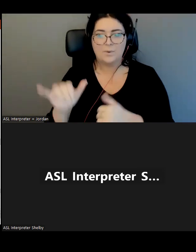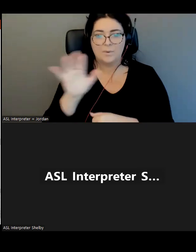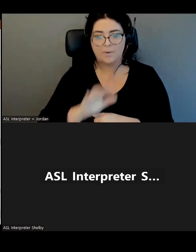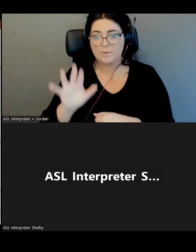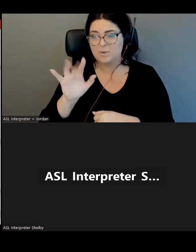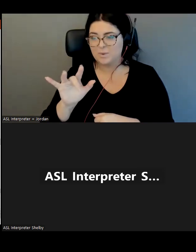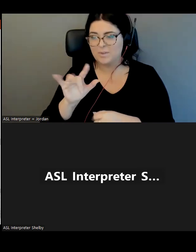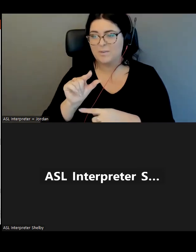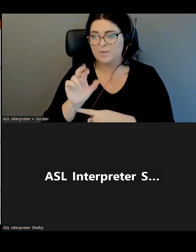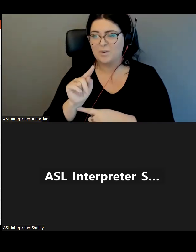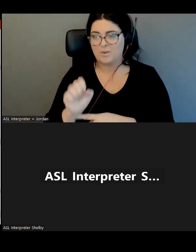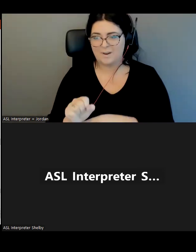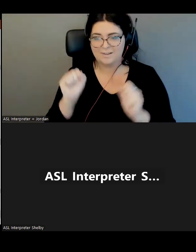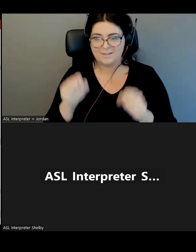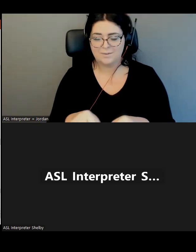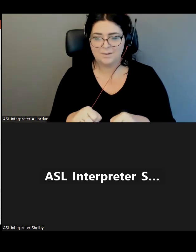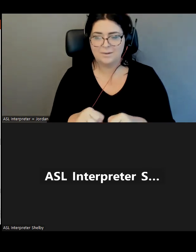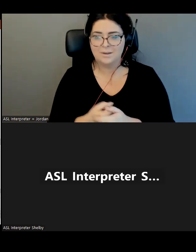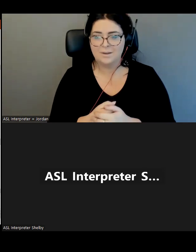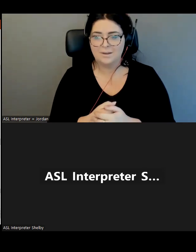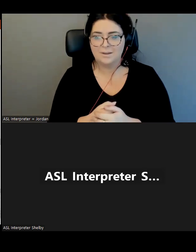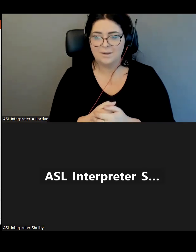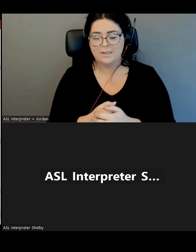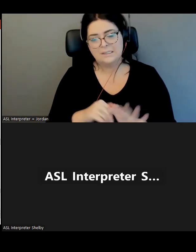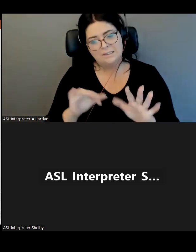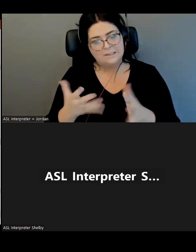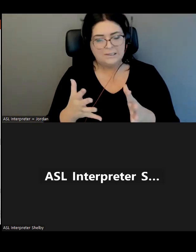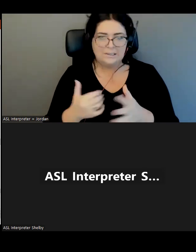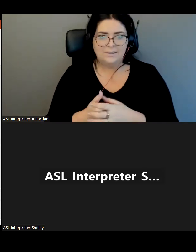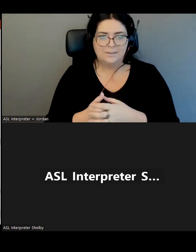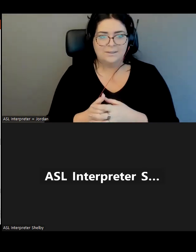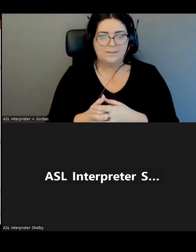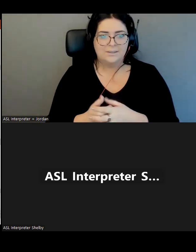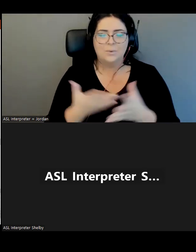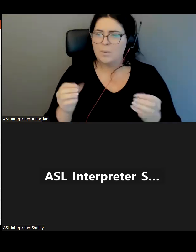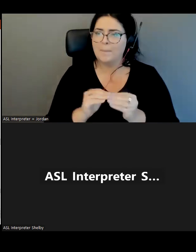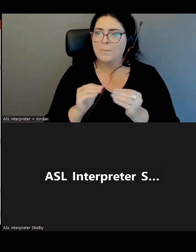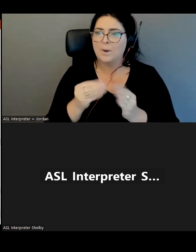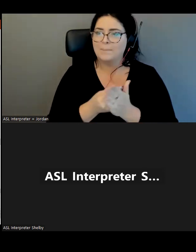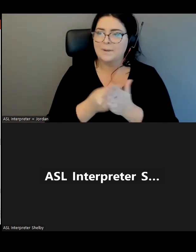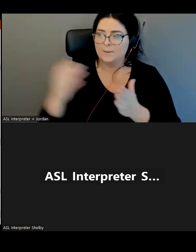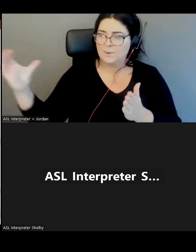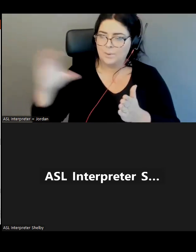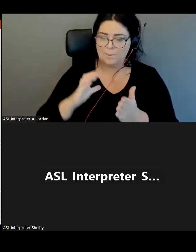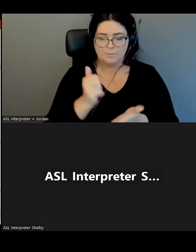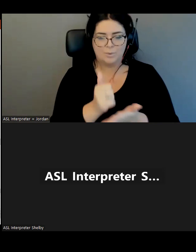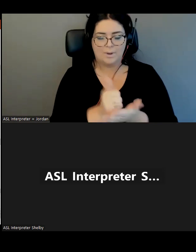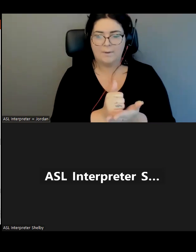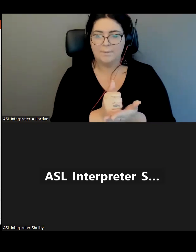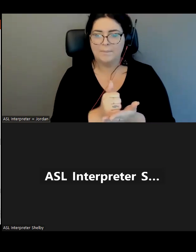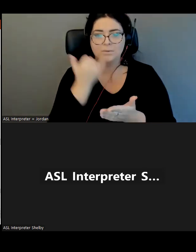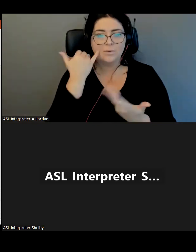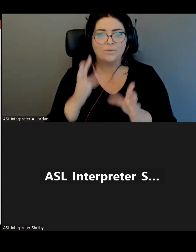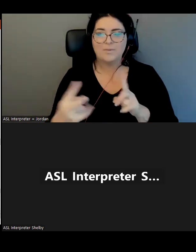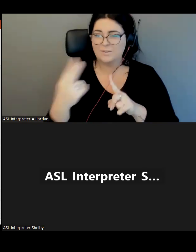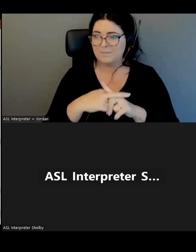25 grants. So we don't like those numbers because we would love to have more funding. So if you've applied and we've come back and